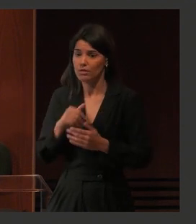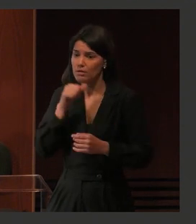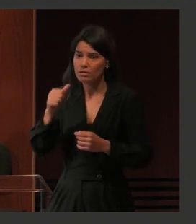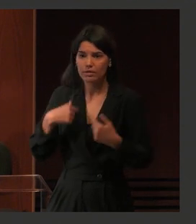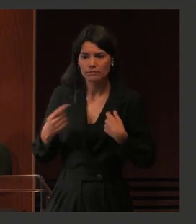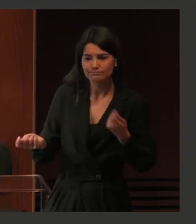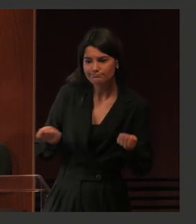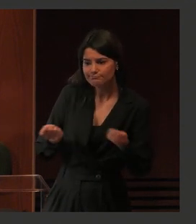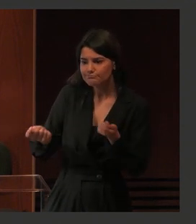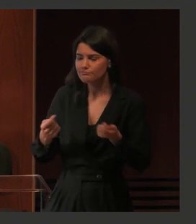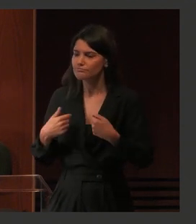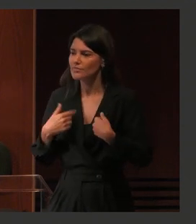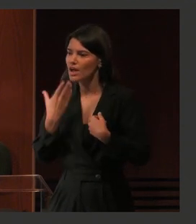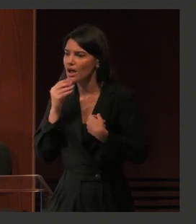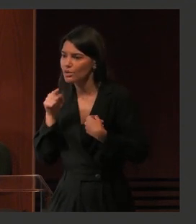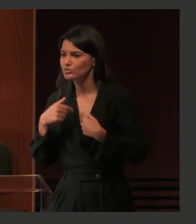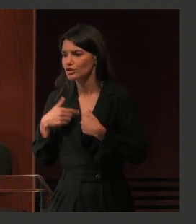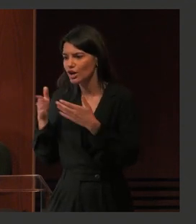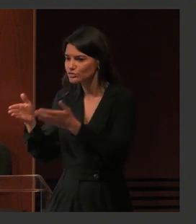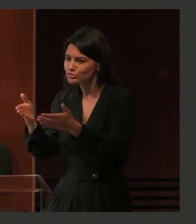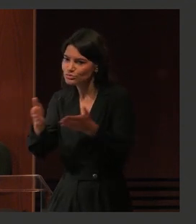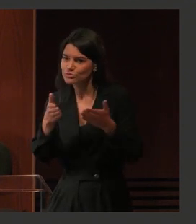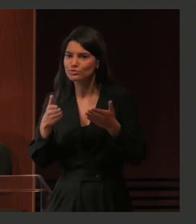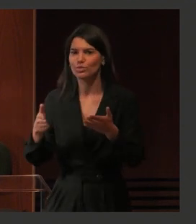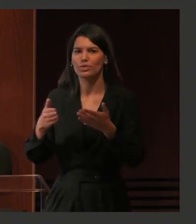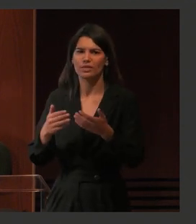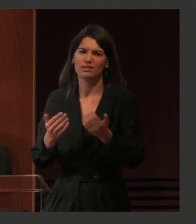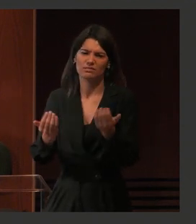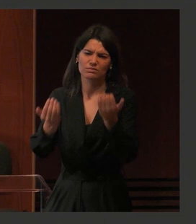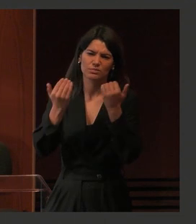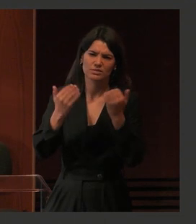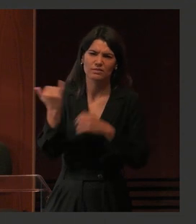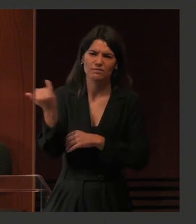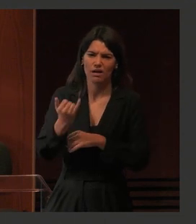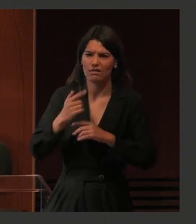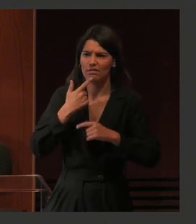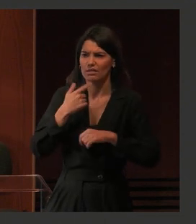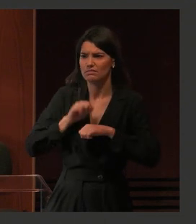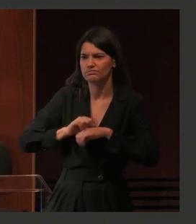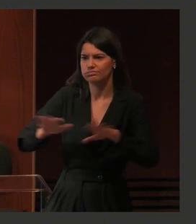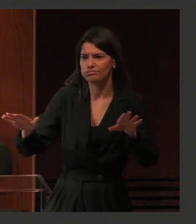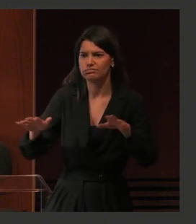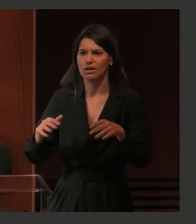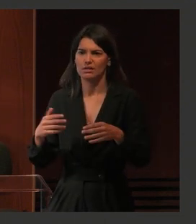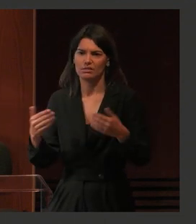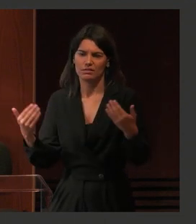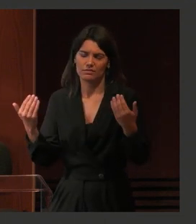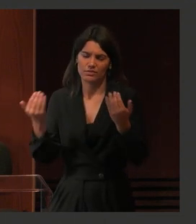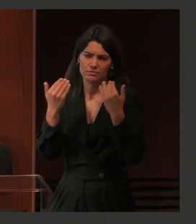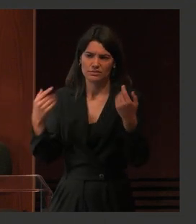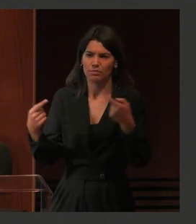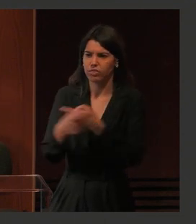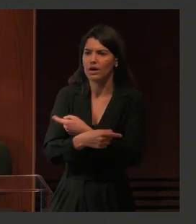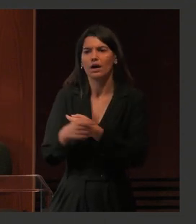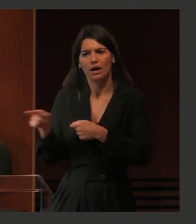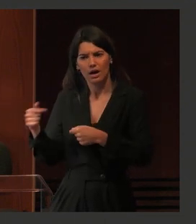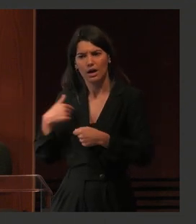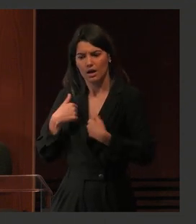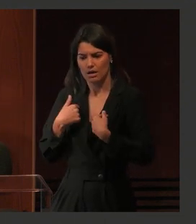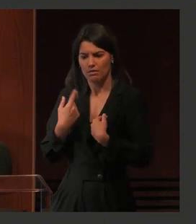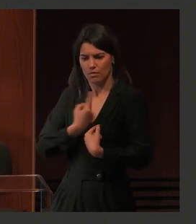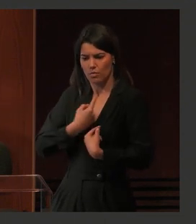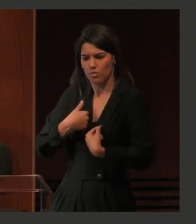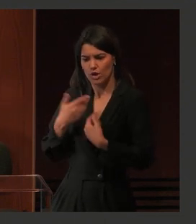the world of fake news and misinformation and other things. But what is the precondition? The precondition is